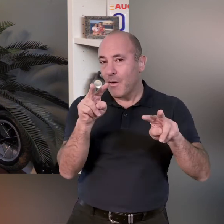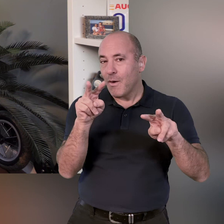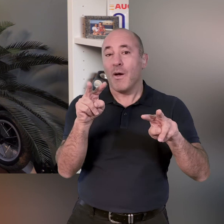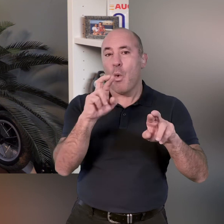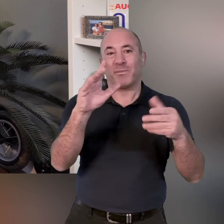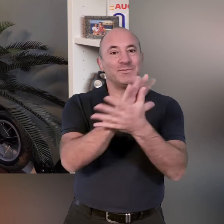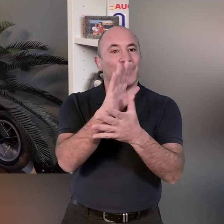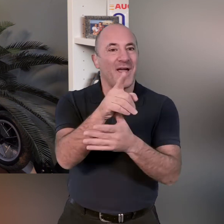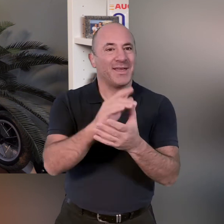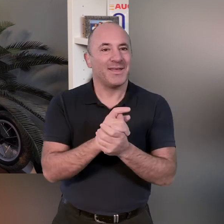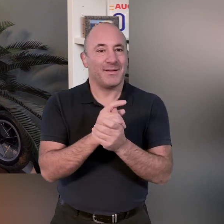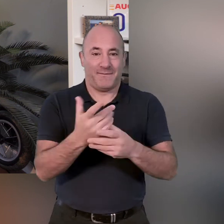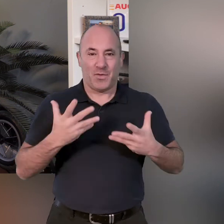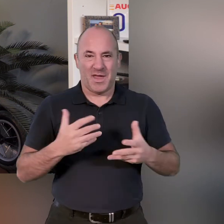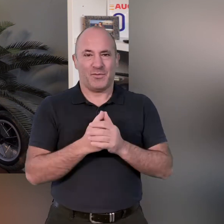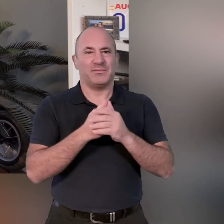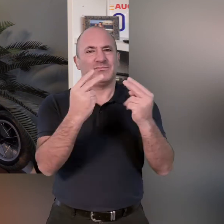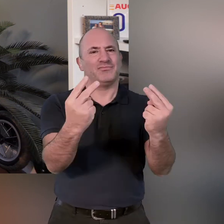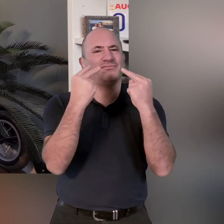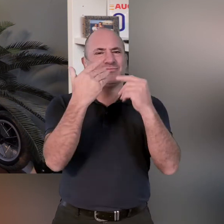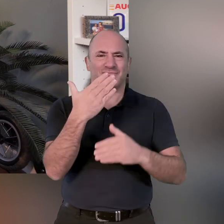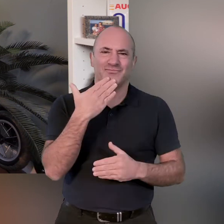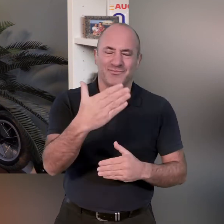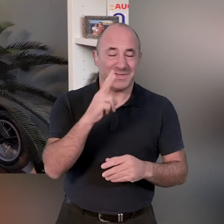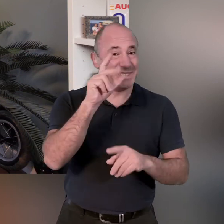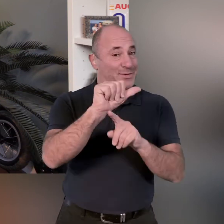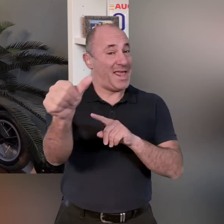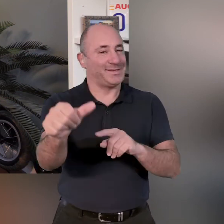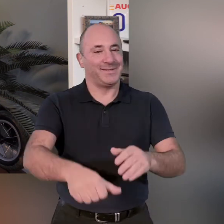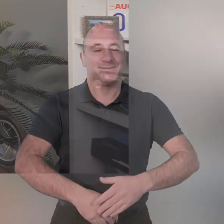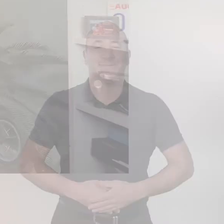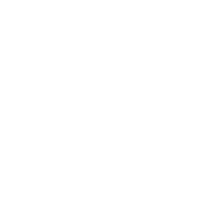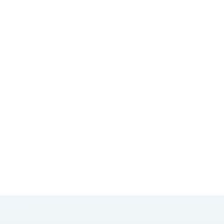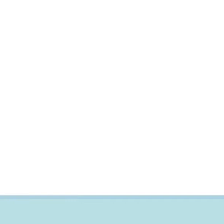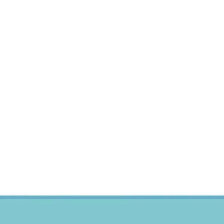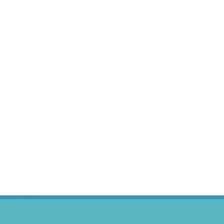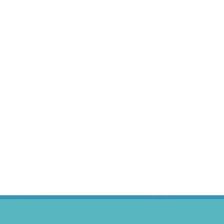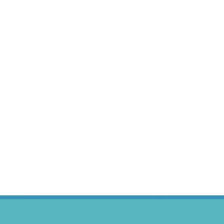hope you will enjoy that one too. But for now, guys, thank you so much for watching, and I'll see you next time.